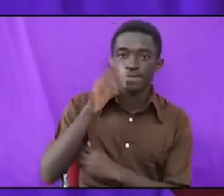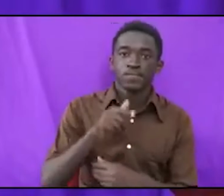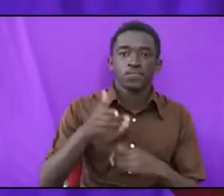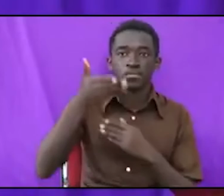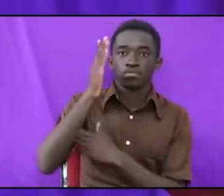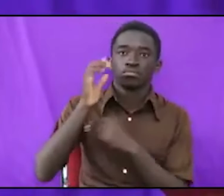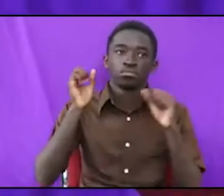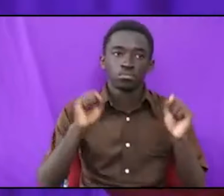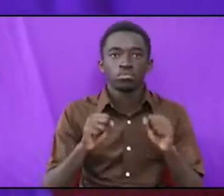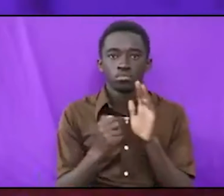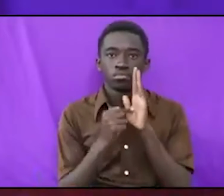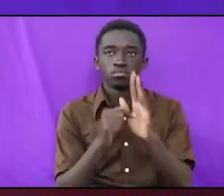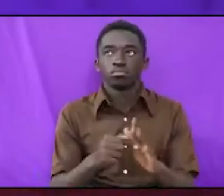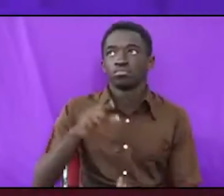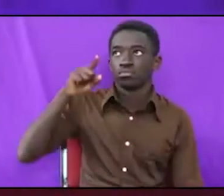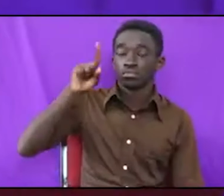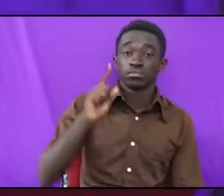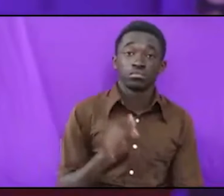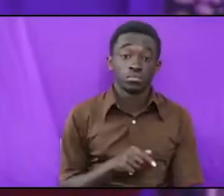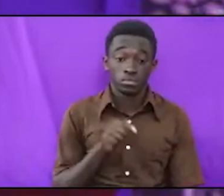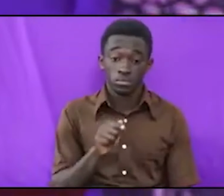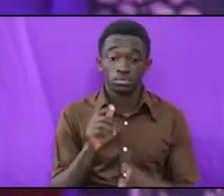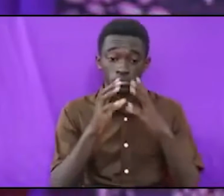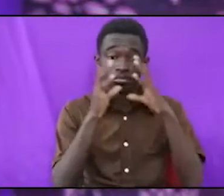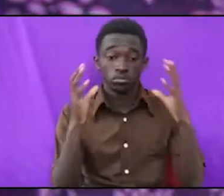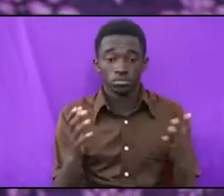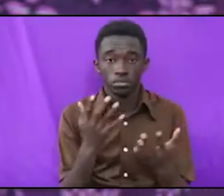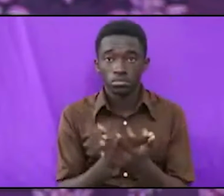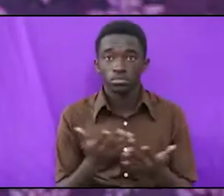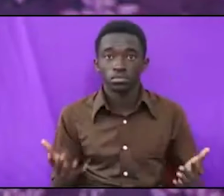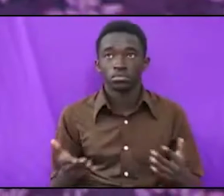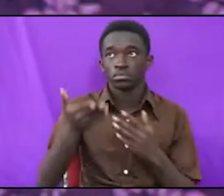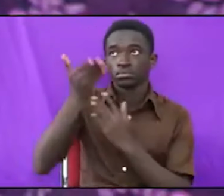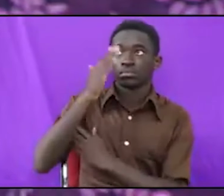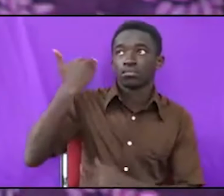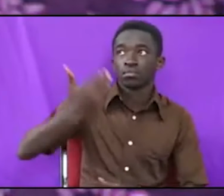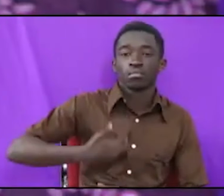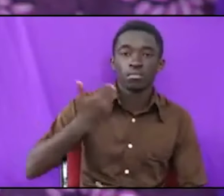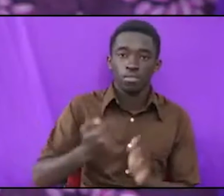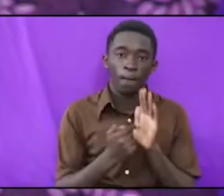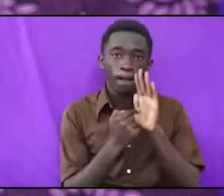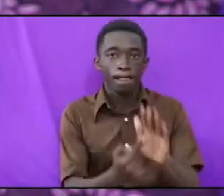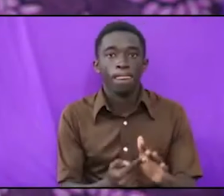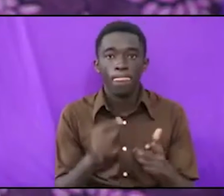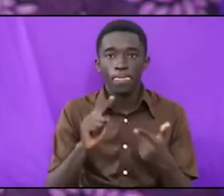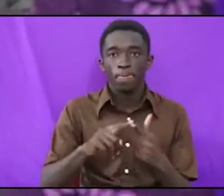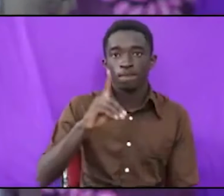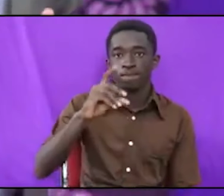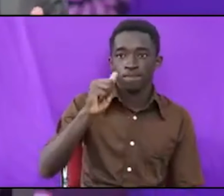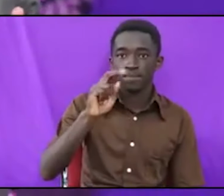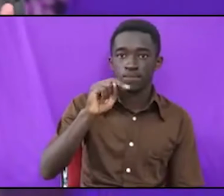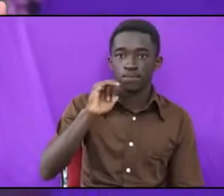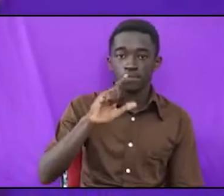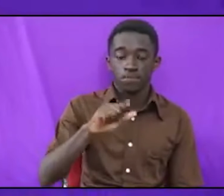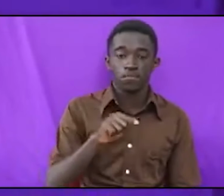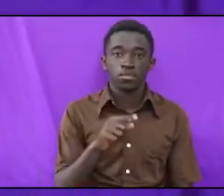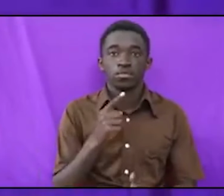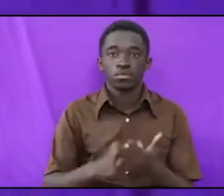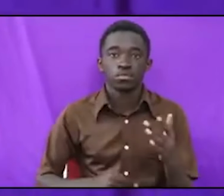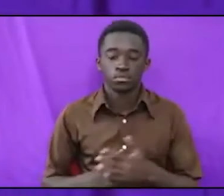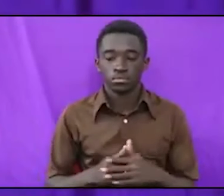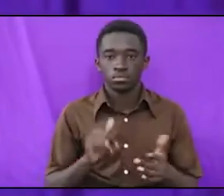able to reveal himself. And one of the great things that God revealed to Daniel, amazingly, his life